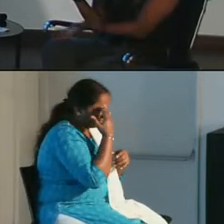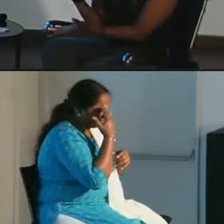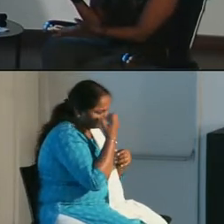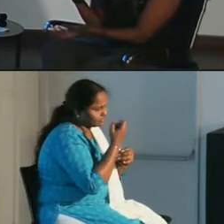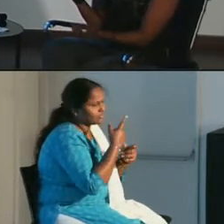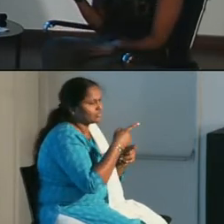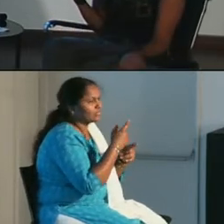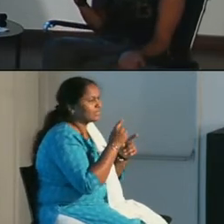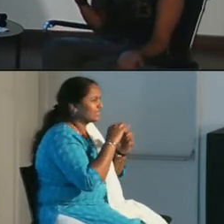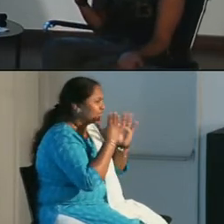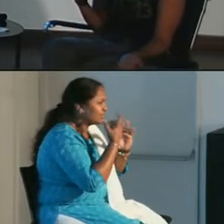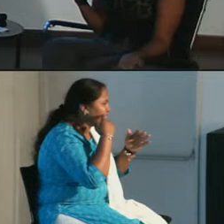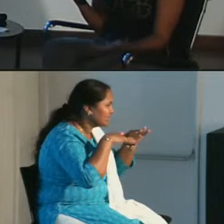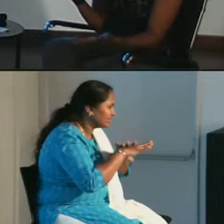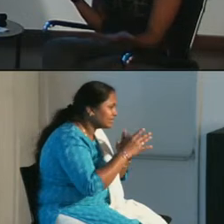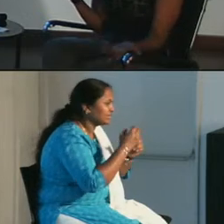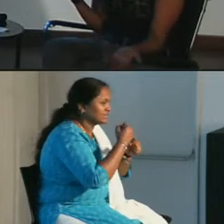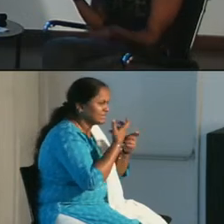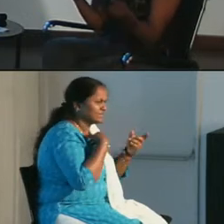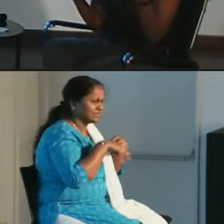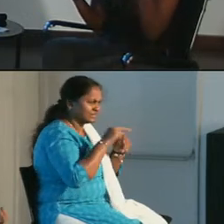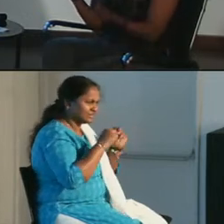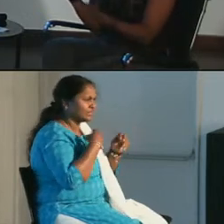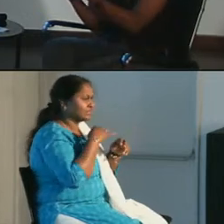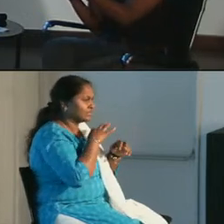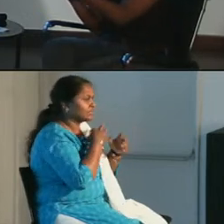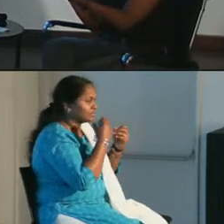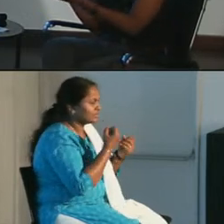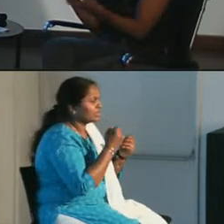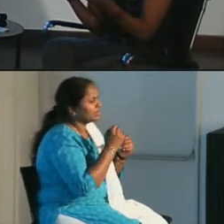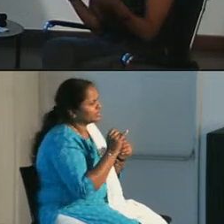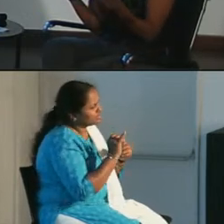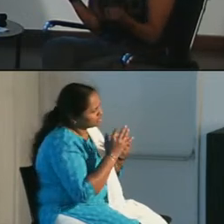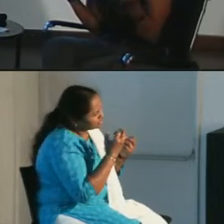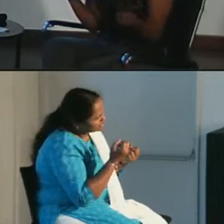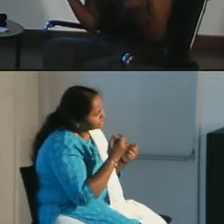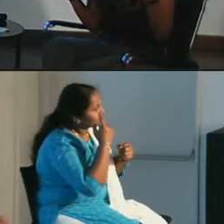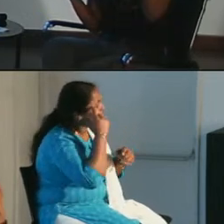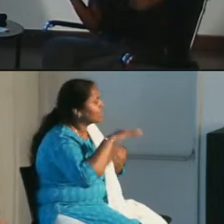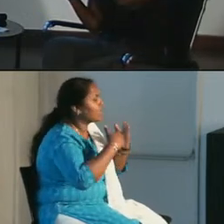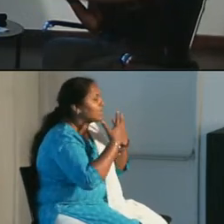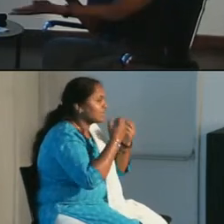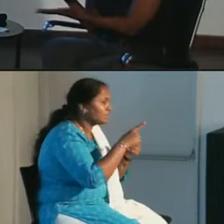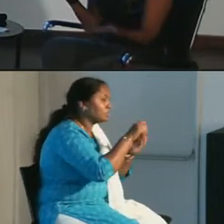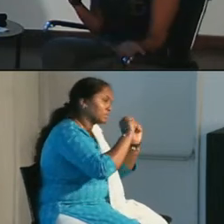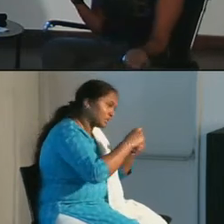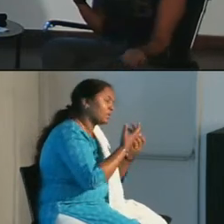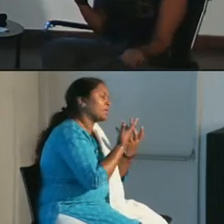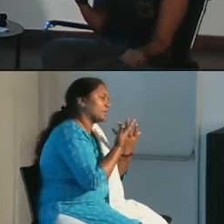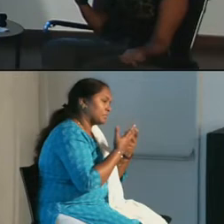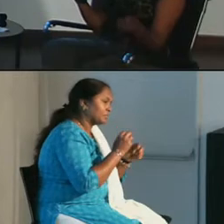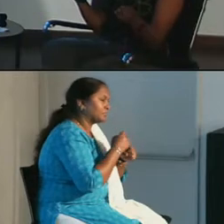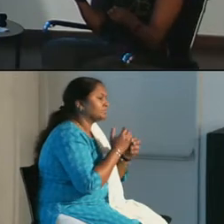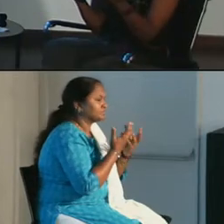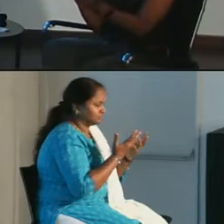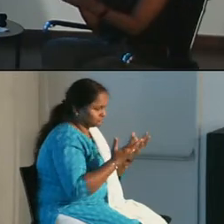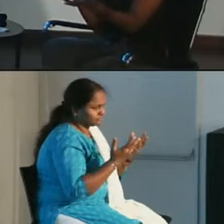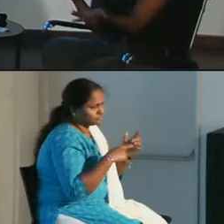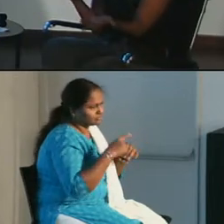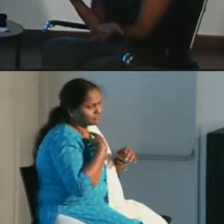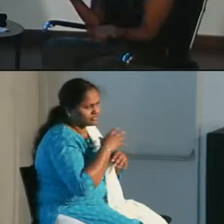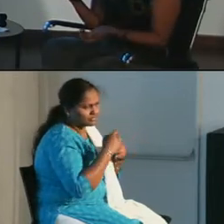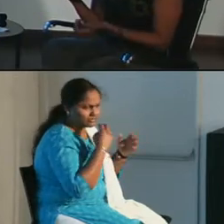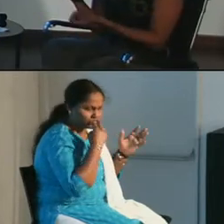just verbal gibberish too. I include it, but it's also about just thinking that you can make something. And just